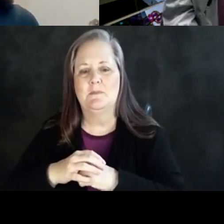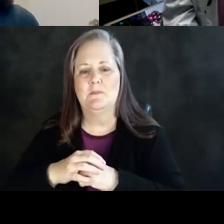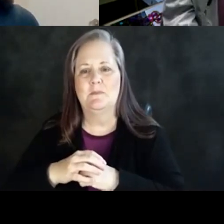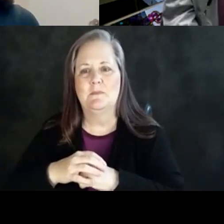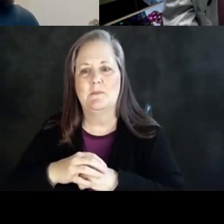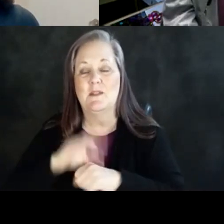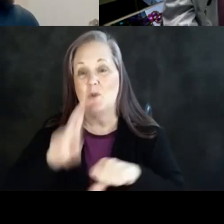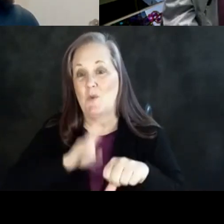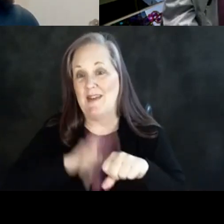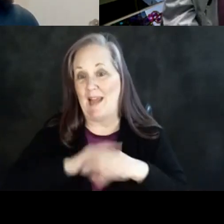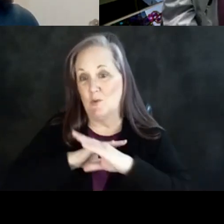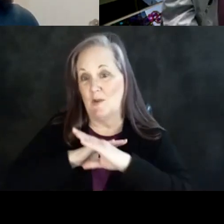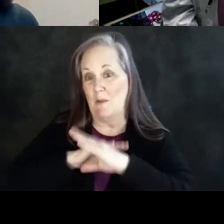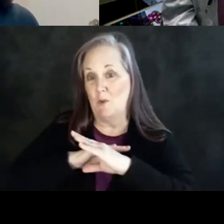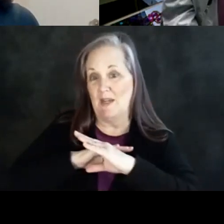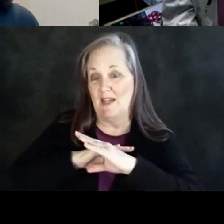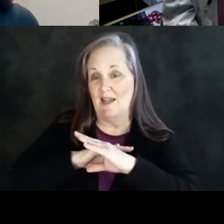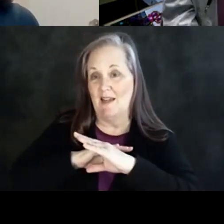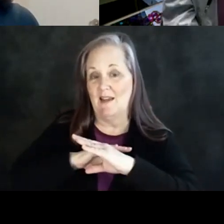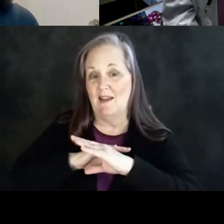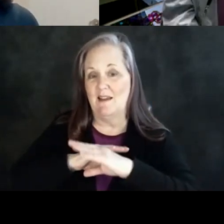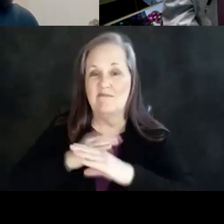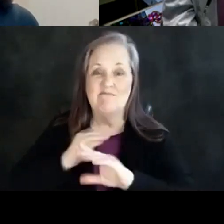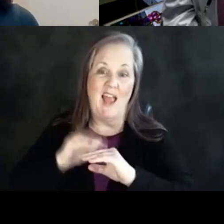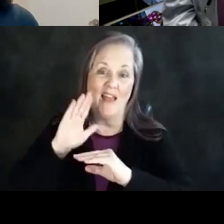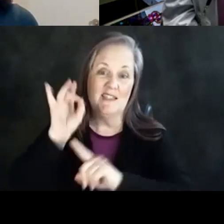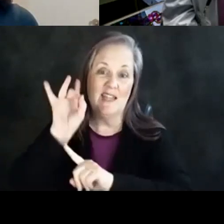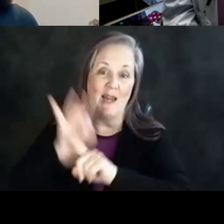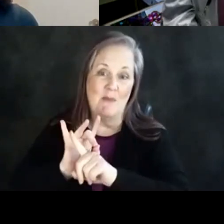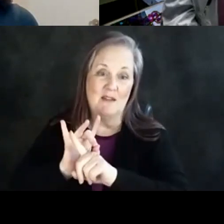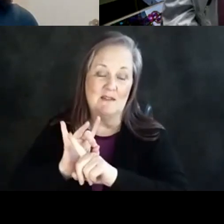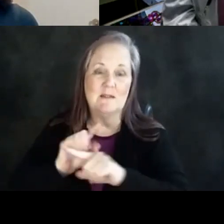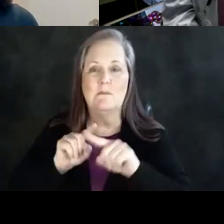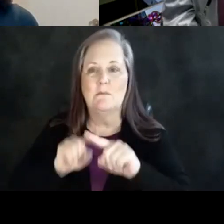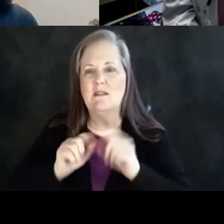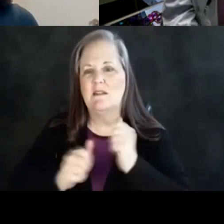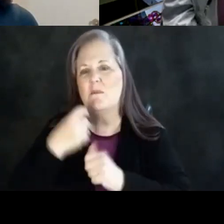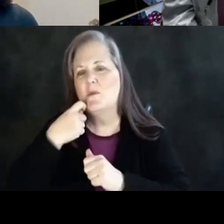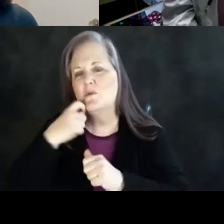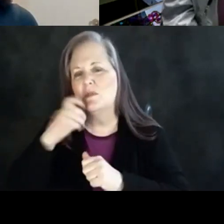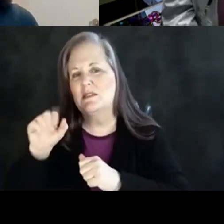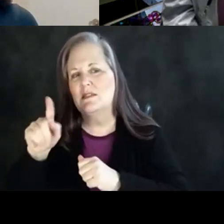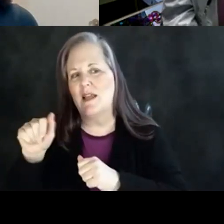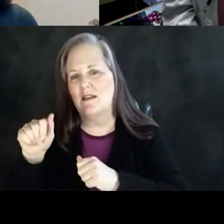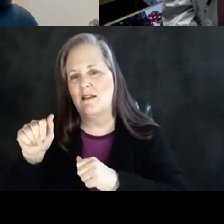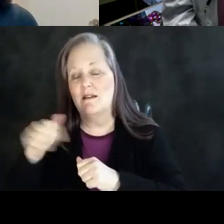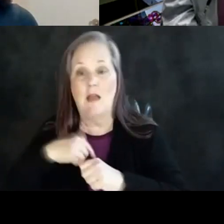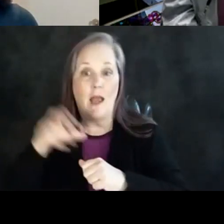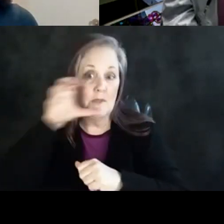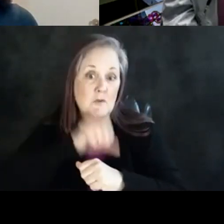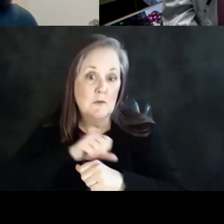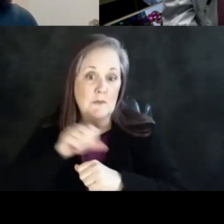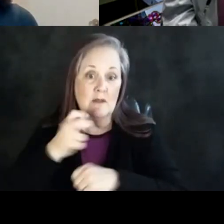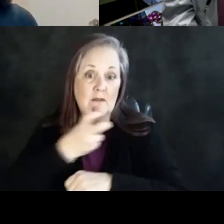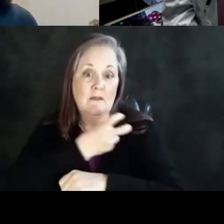with natural immunity, it's at least 8 months based on most recent data. I'm assuming vaccine